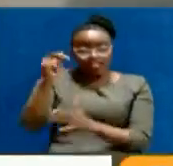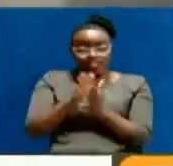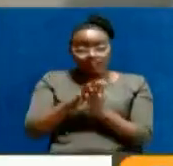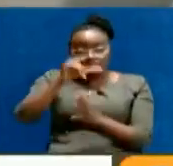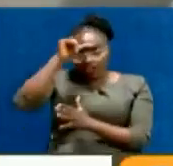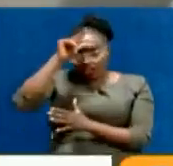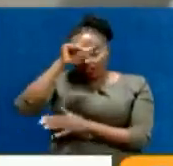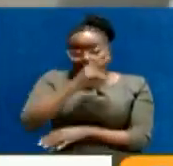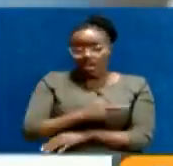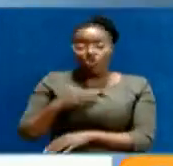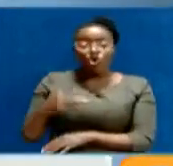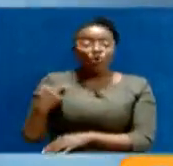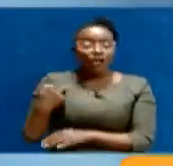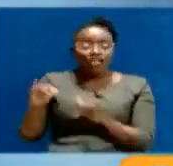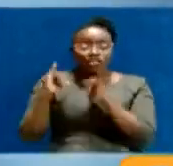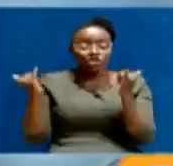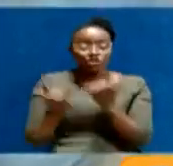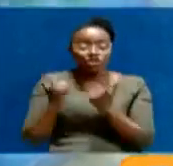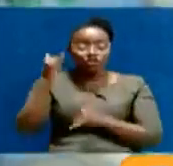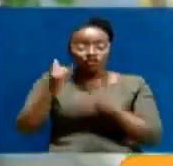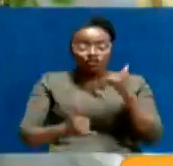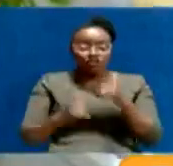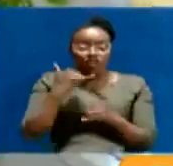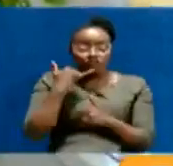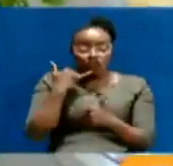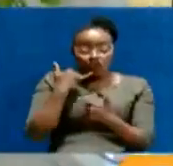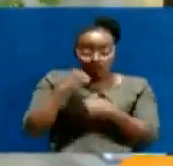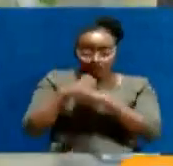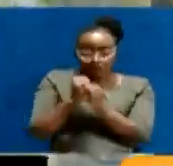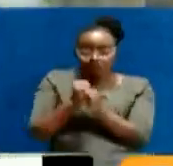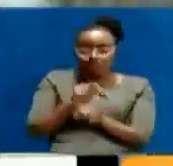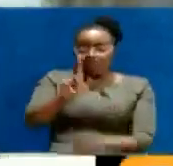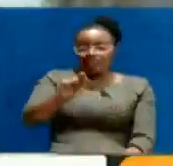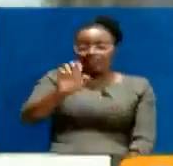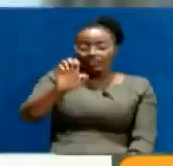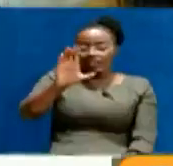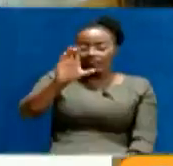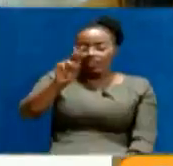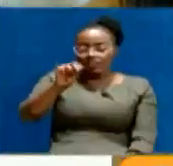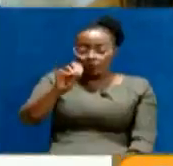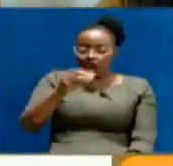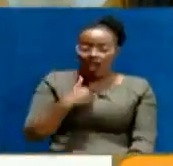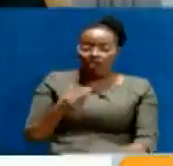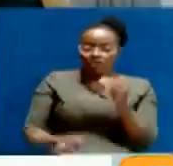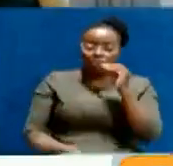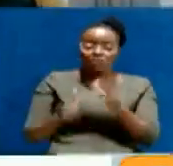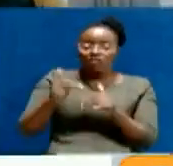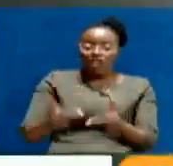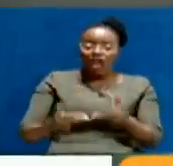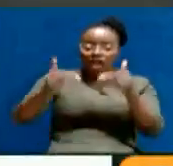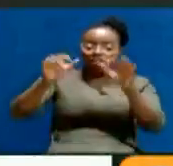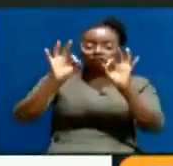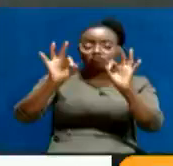and knowledge institutes. Finally, mobile phone manufacturer Tecno has once again launched another of its